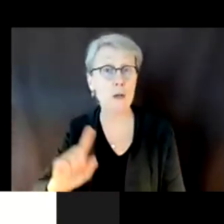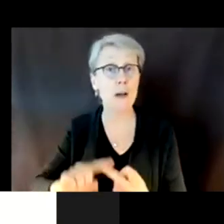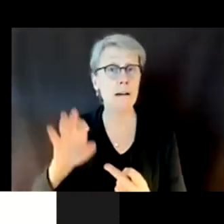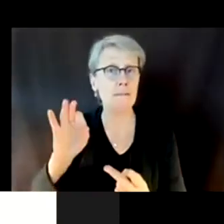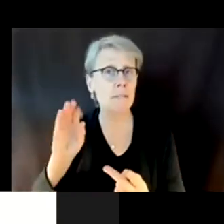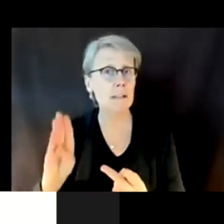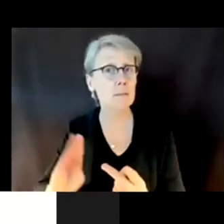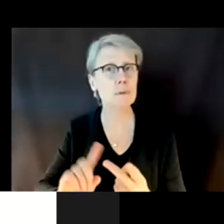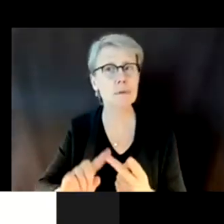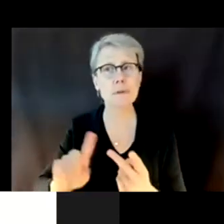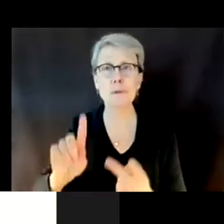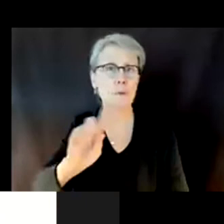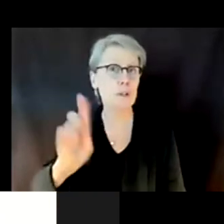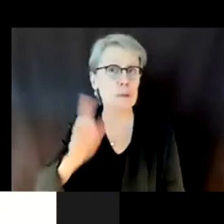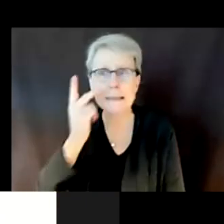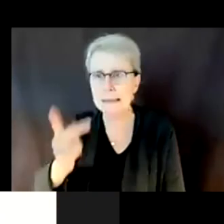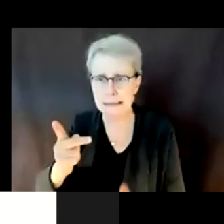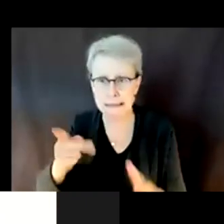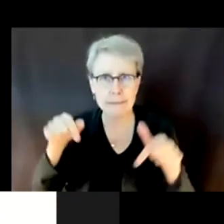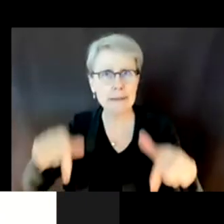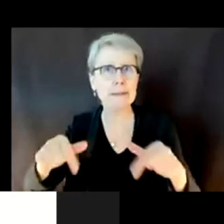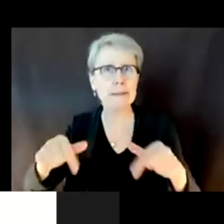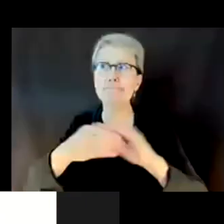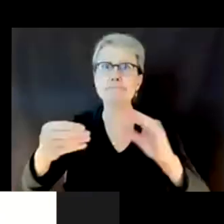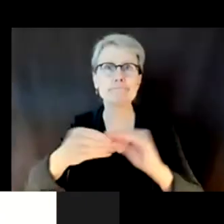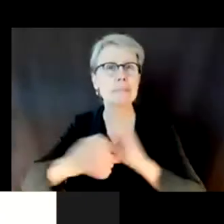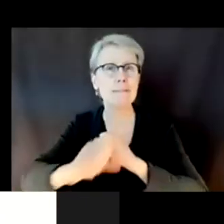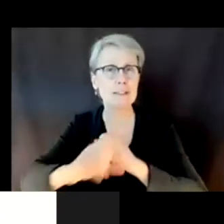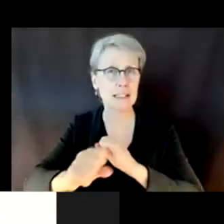else? That would just be super sweet for us to see and know.